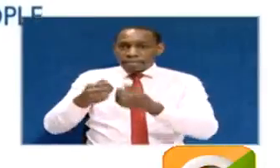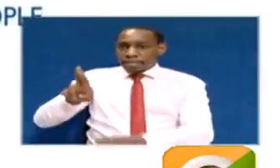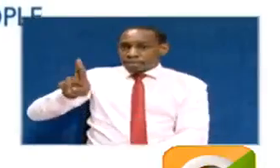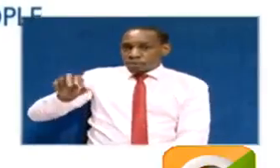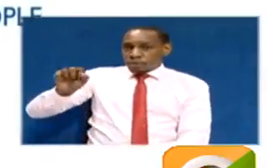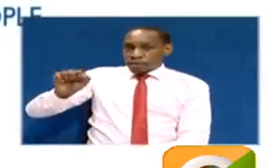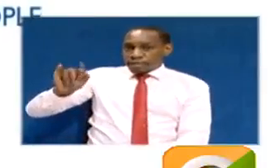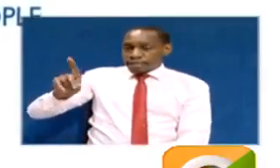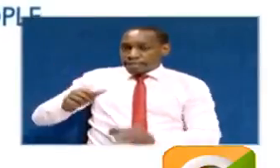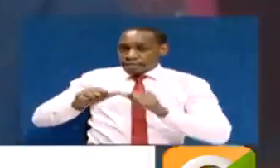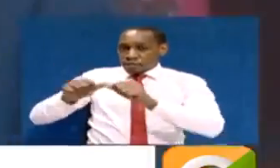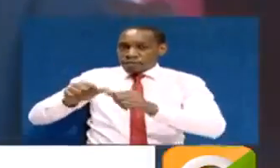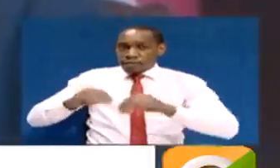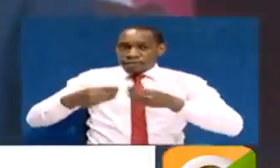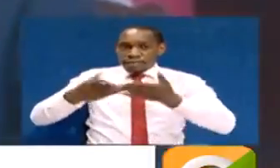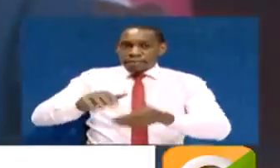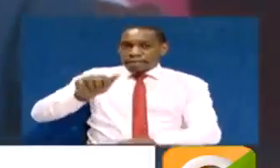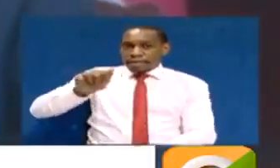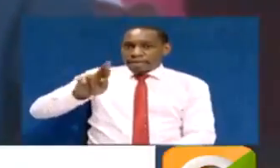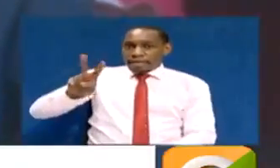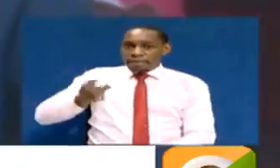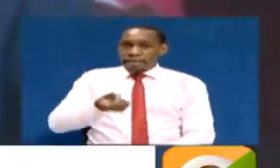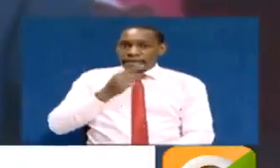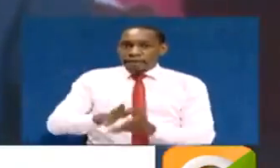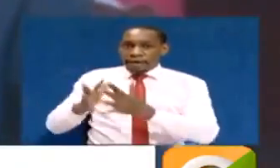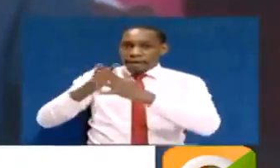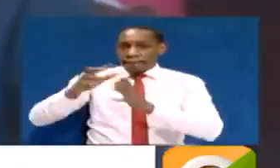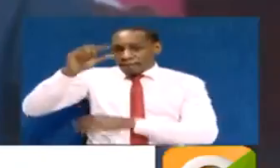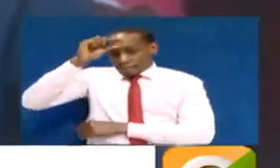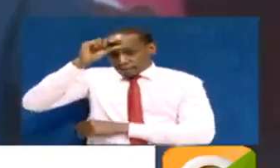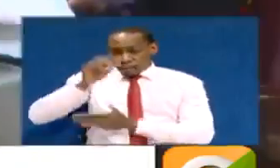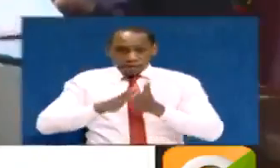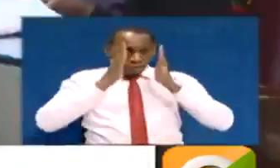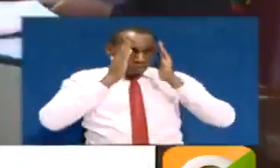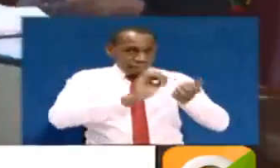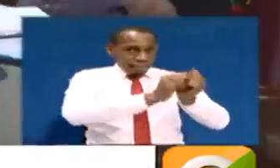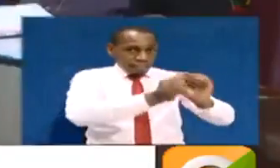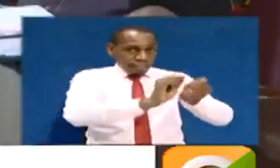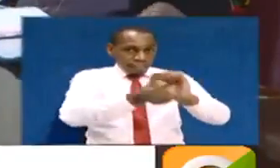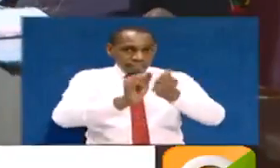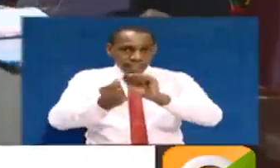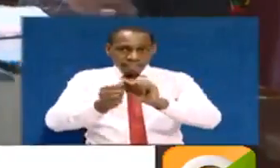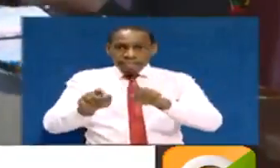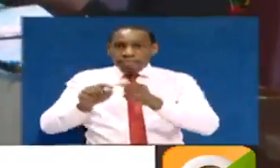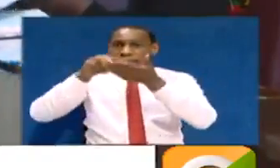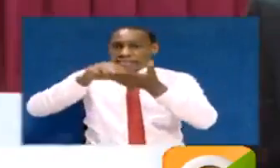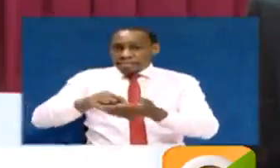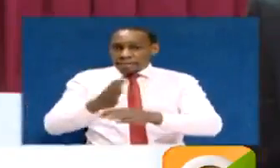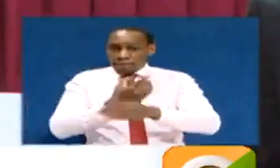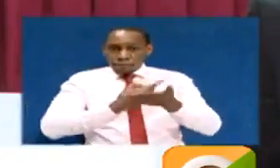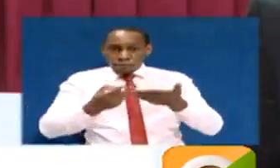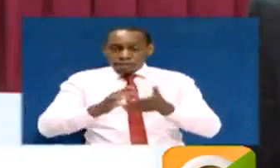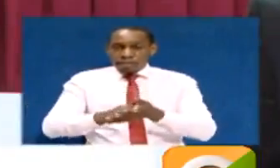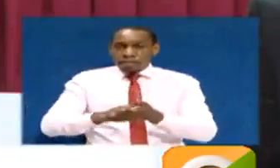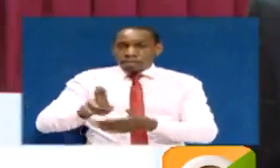USAID persists over supply of ARV drugs, the American government has been keen on reforms, as intimated earlier in the week